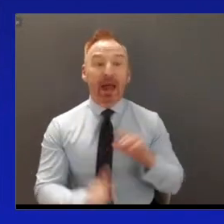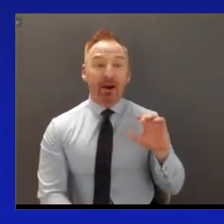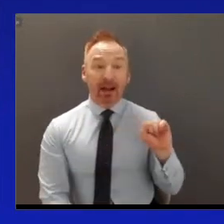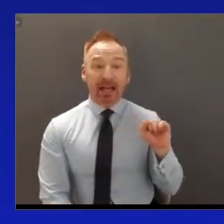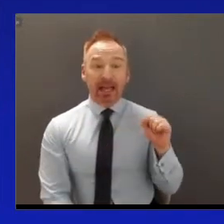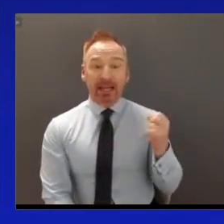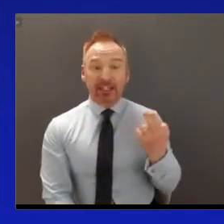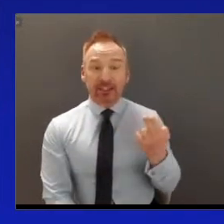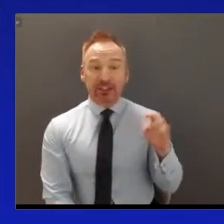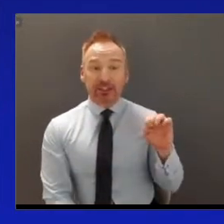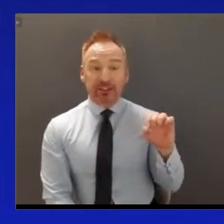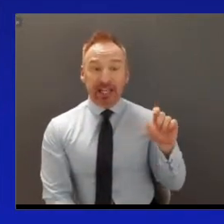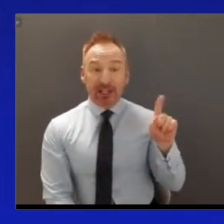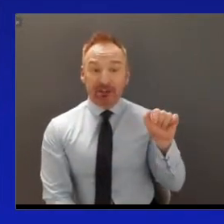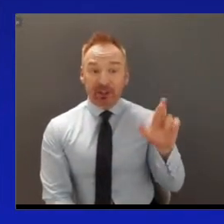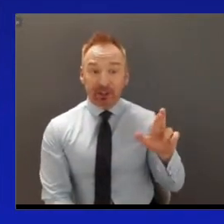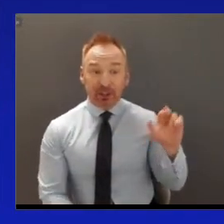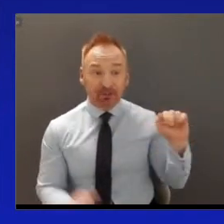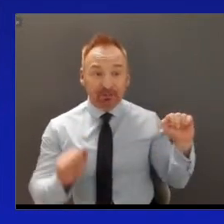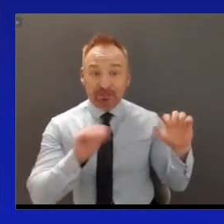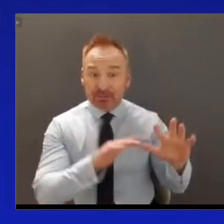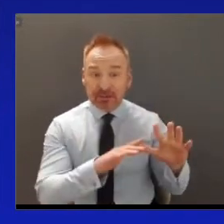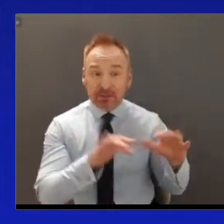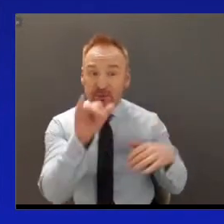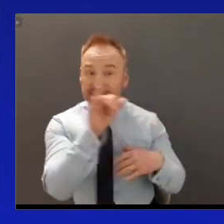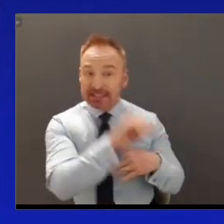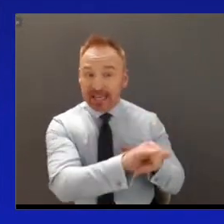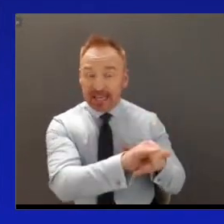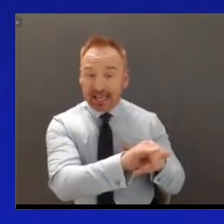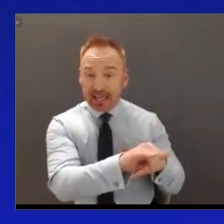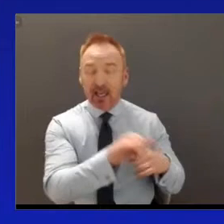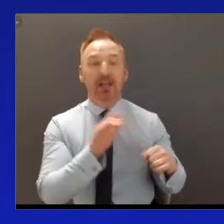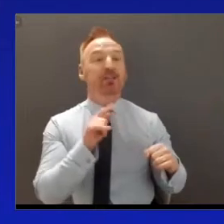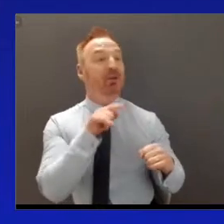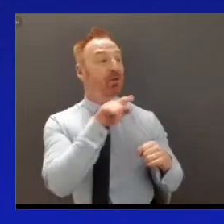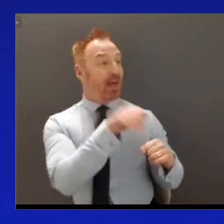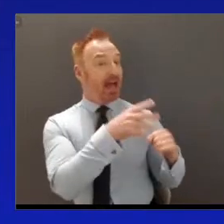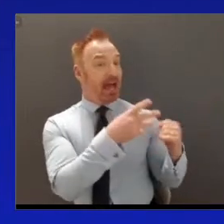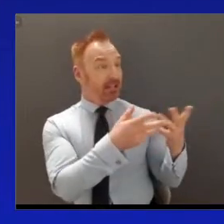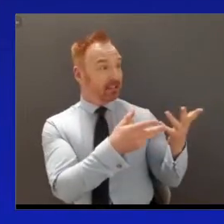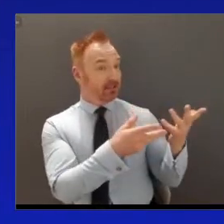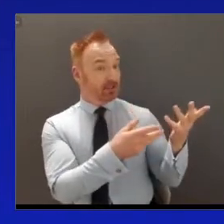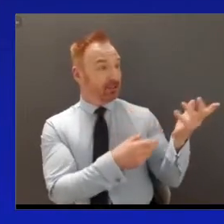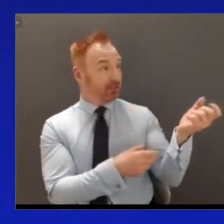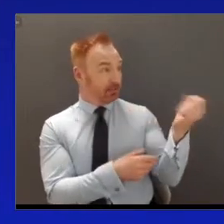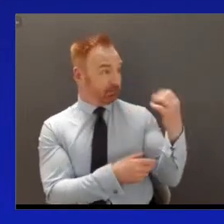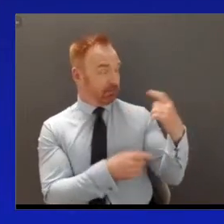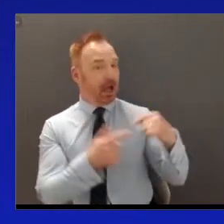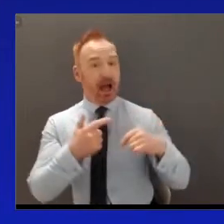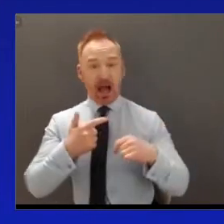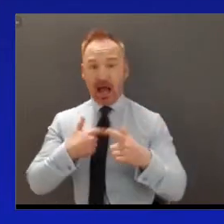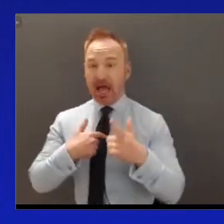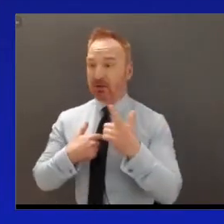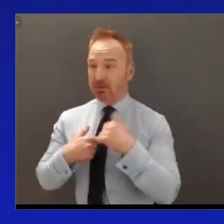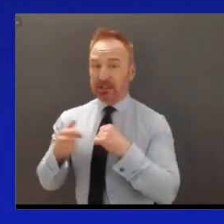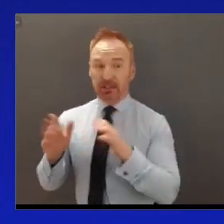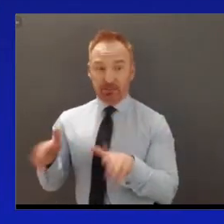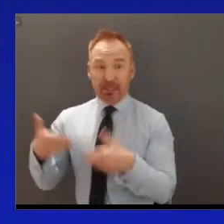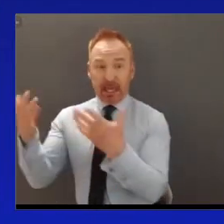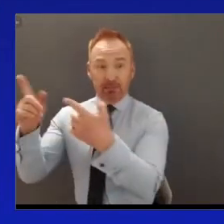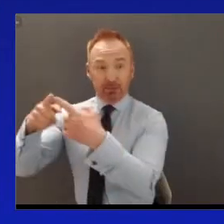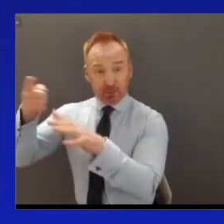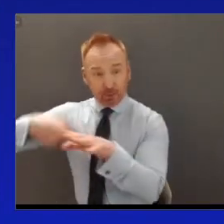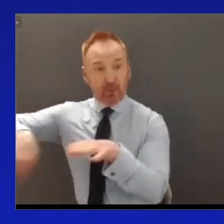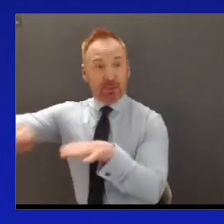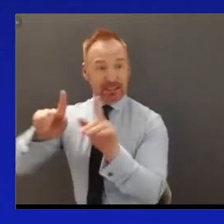I will flag this input and see what our healthcare system and social service system partners